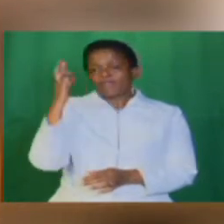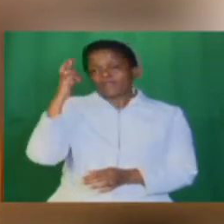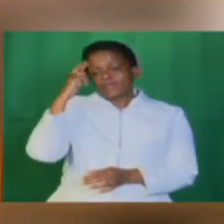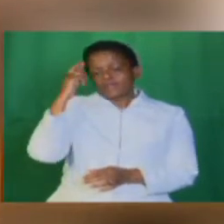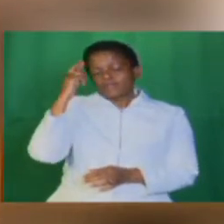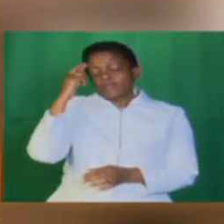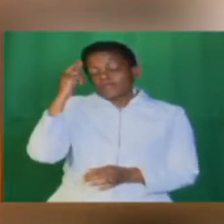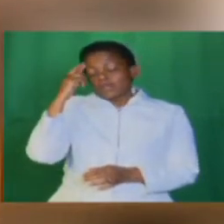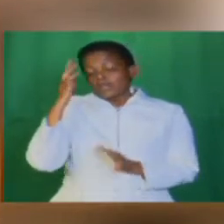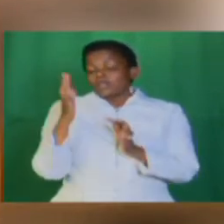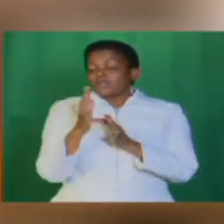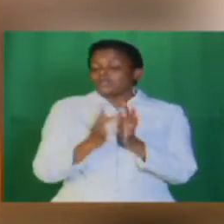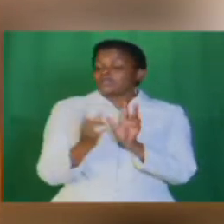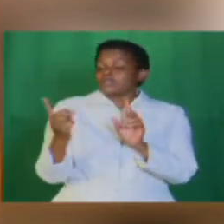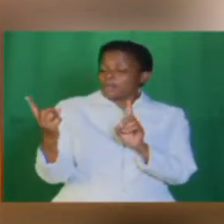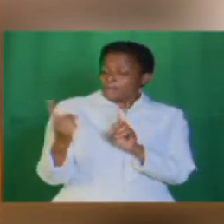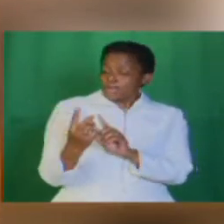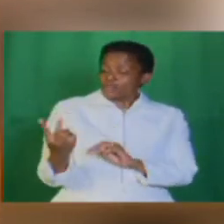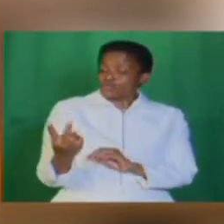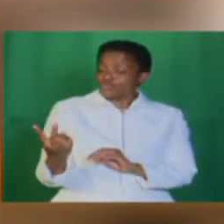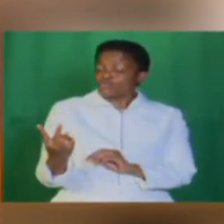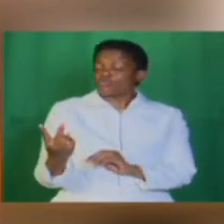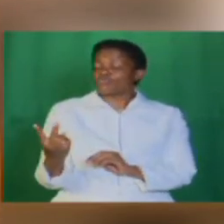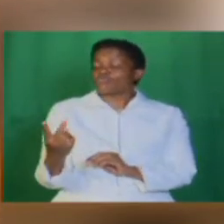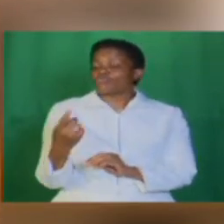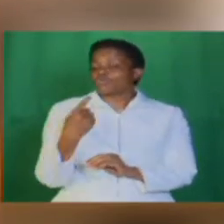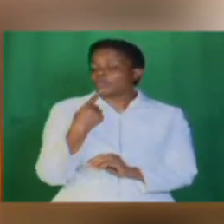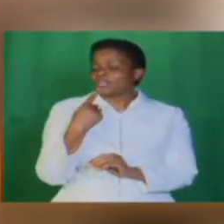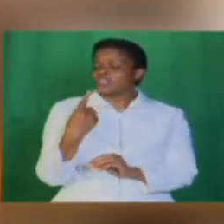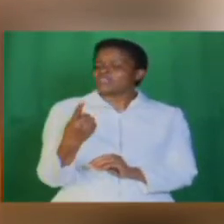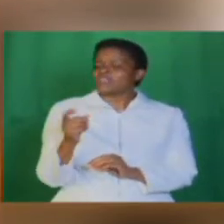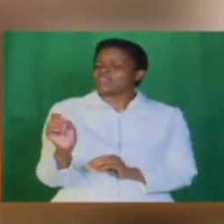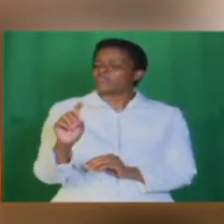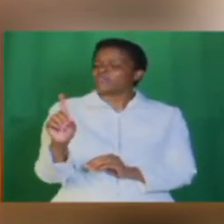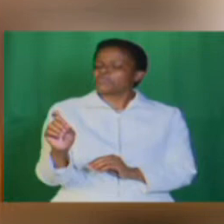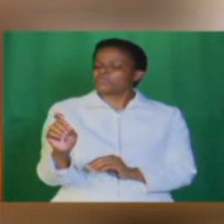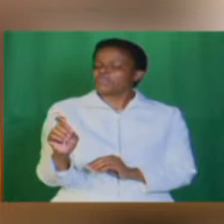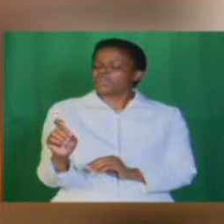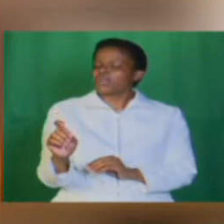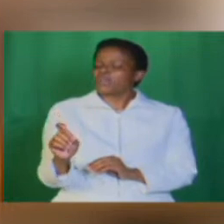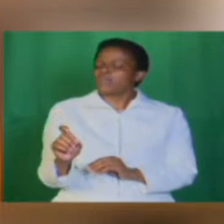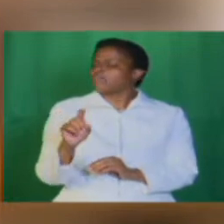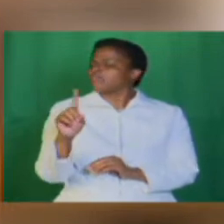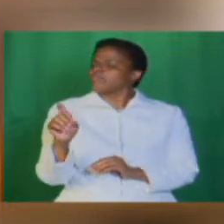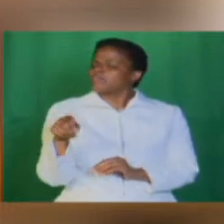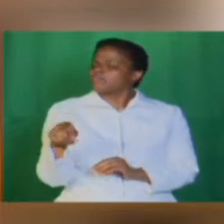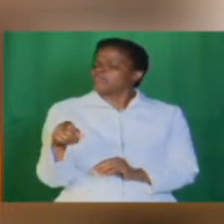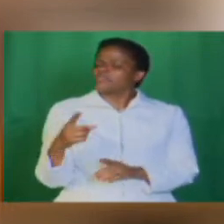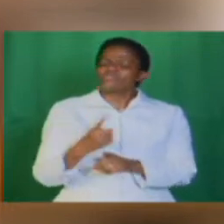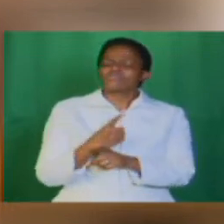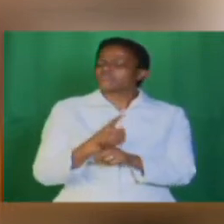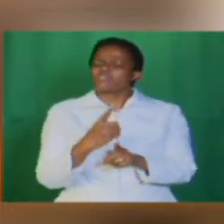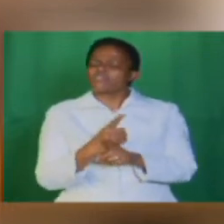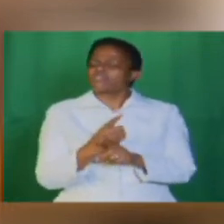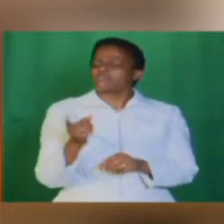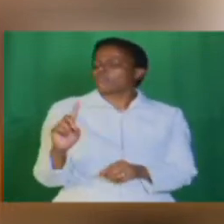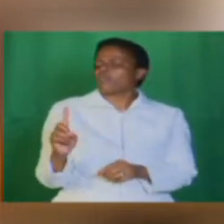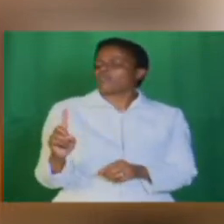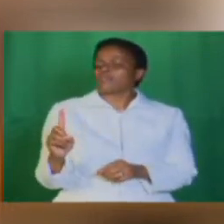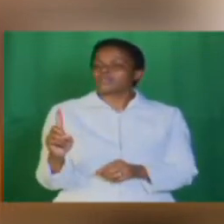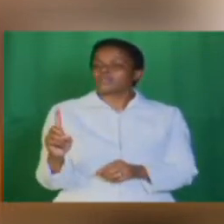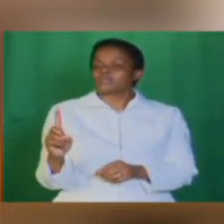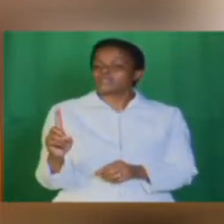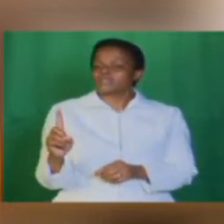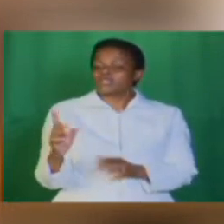he joined them, he spoke to them and asked them what they were actually talking about, as somebody who doesn't